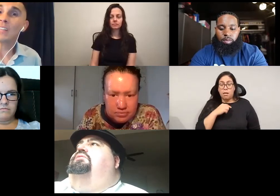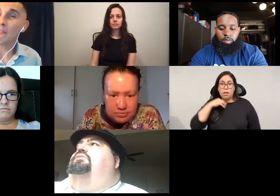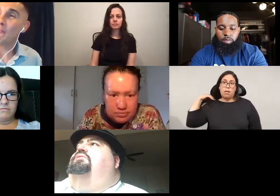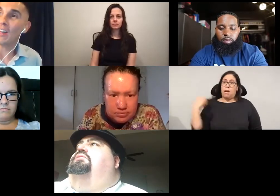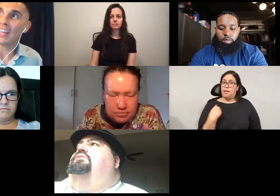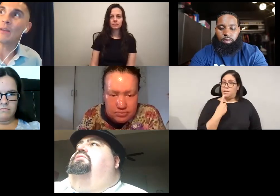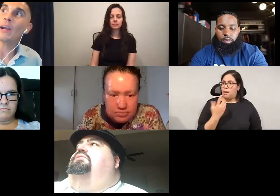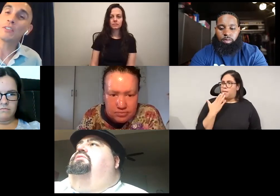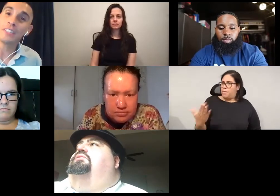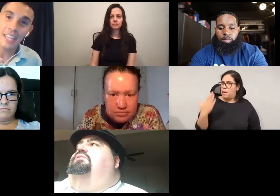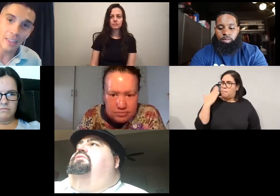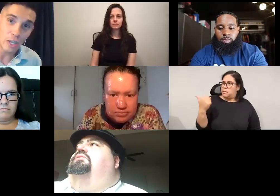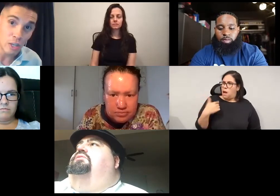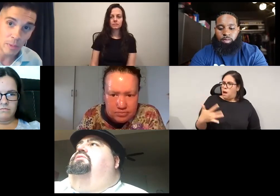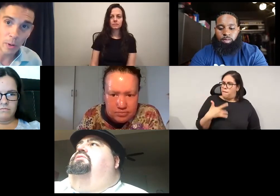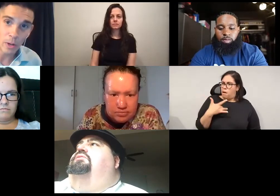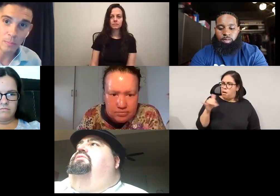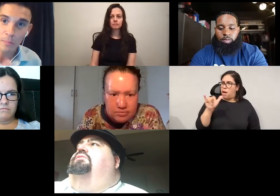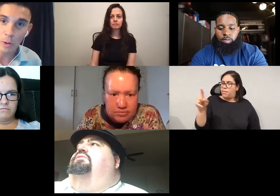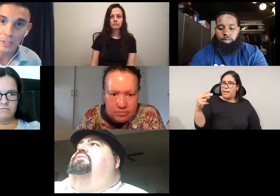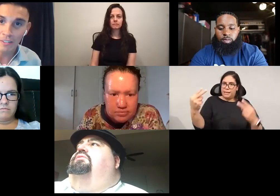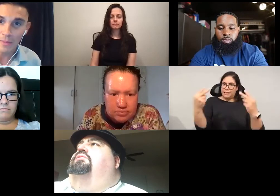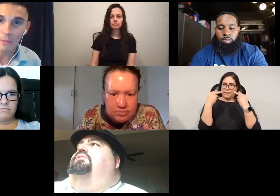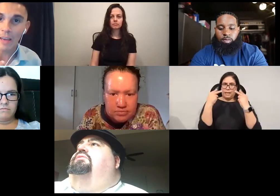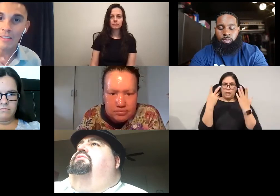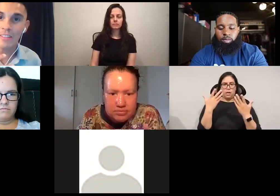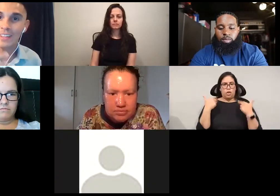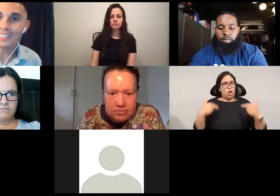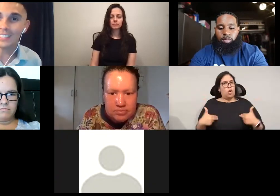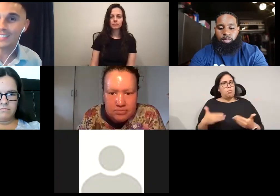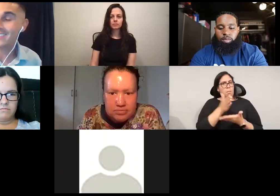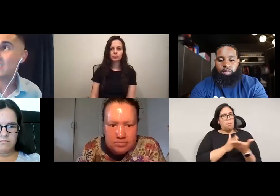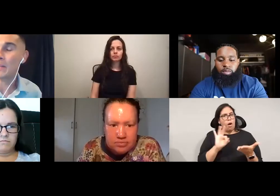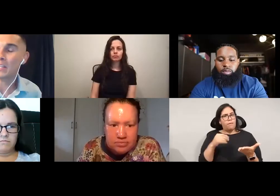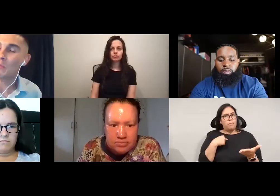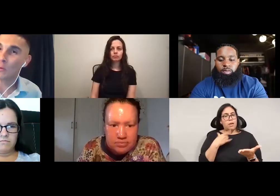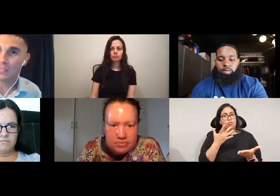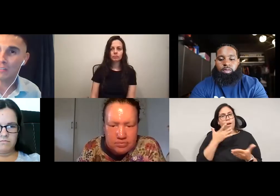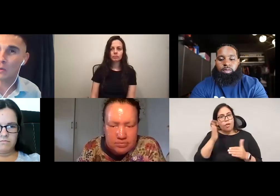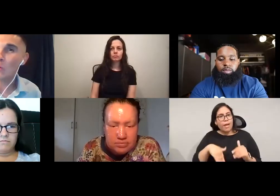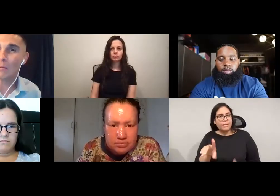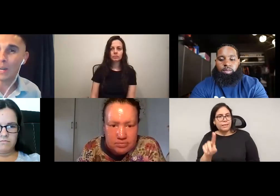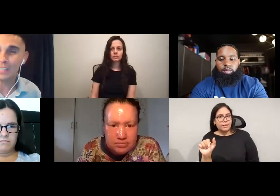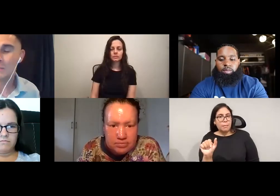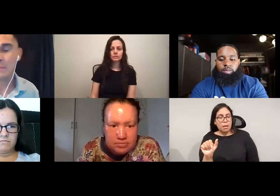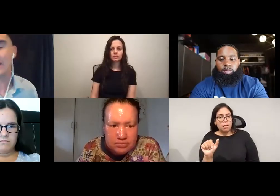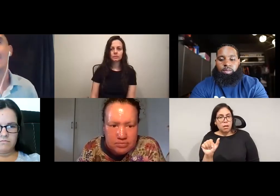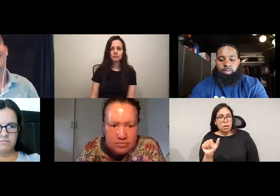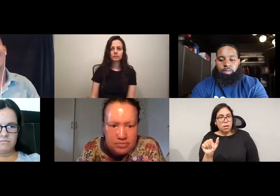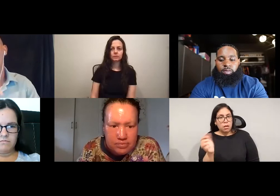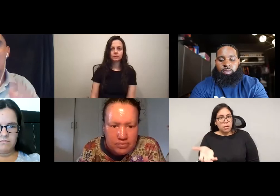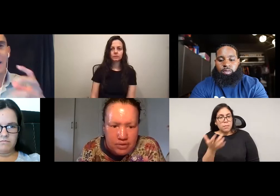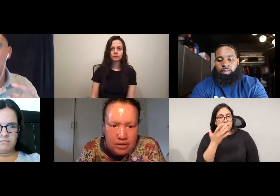you, because I felt like they were actually seeing the human portion of me rather than the disability portion of who I was.